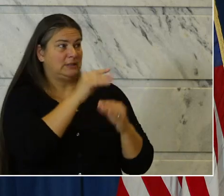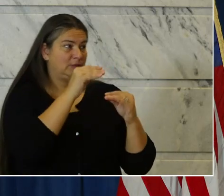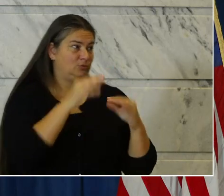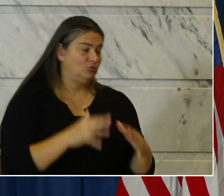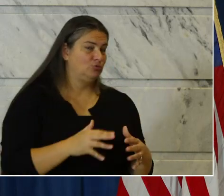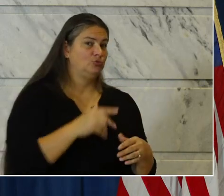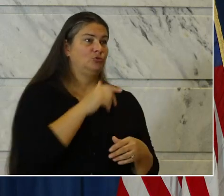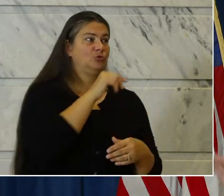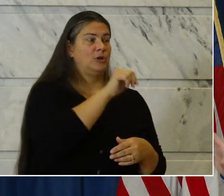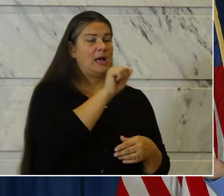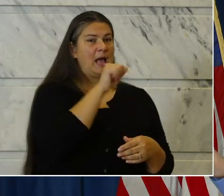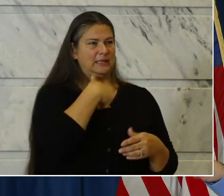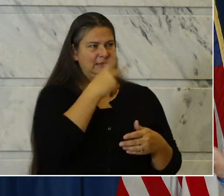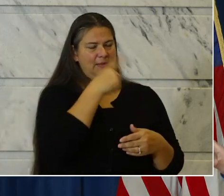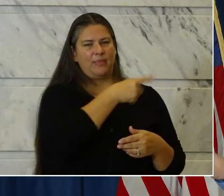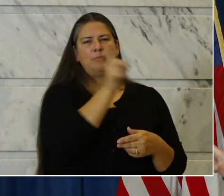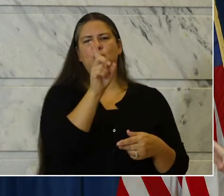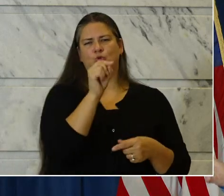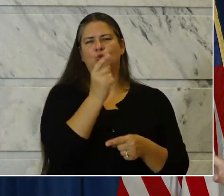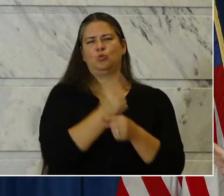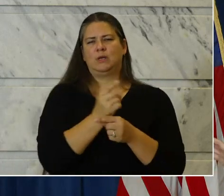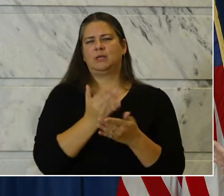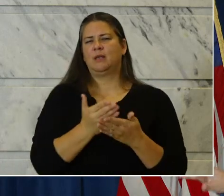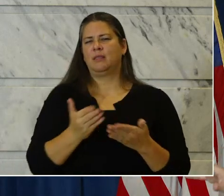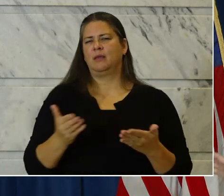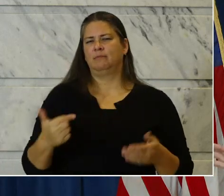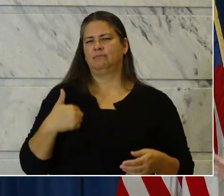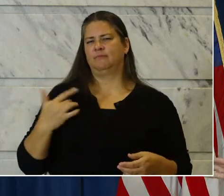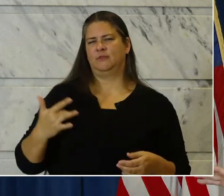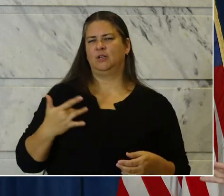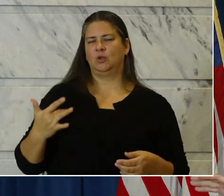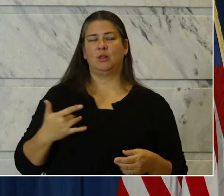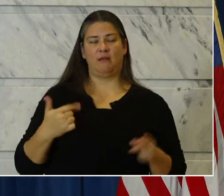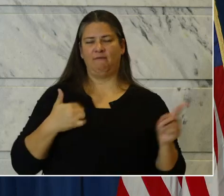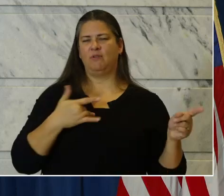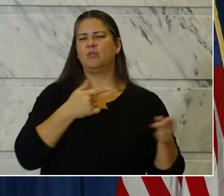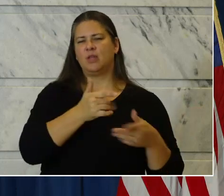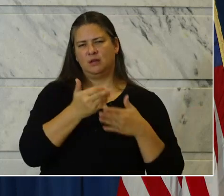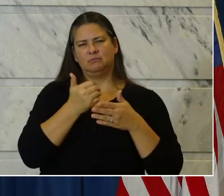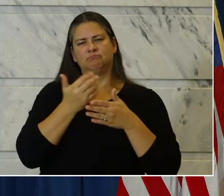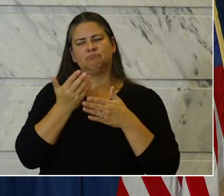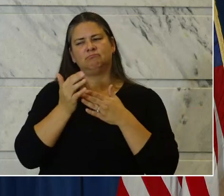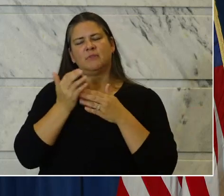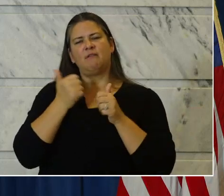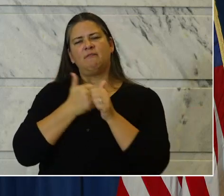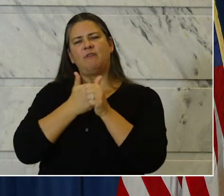do the right thing. I do think it generally follows the guidance, at least the spirit of it.